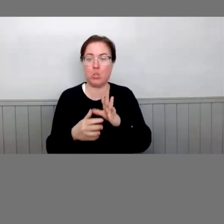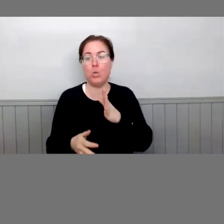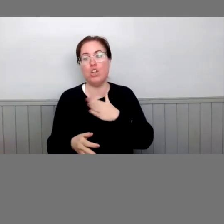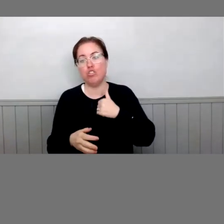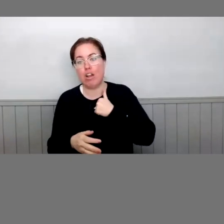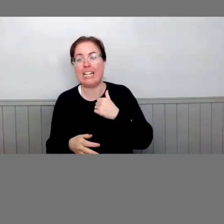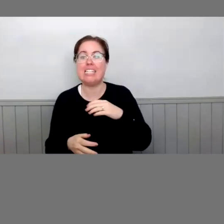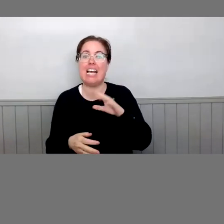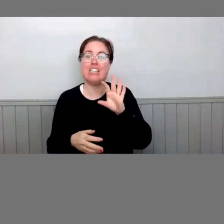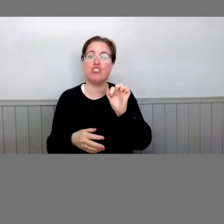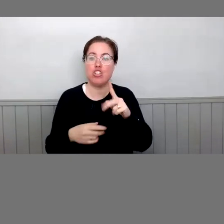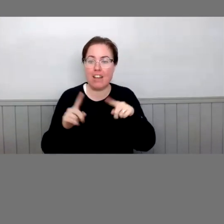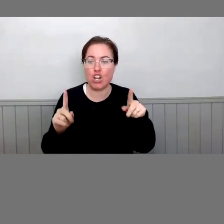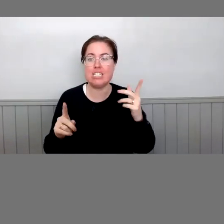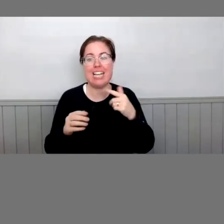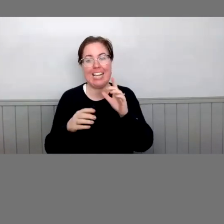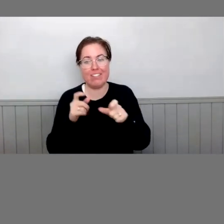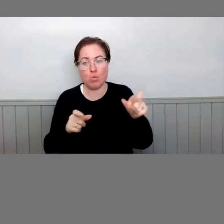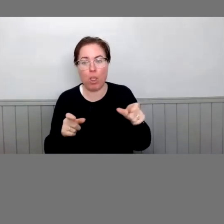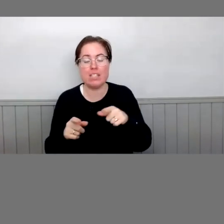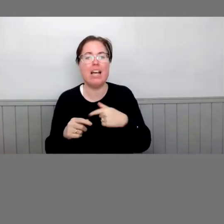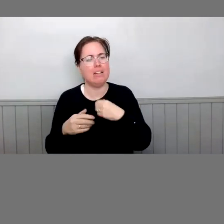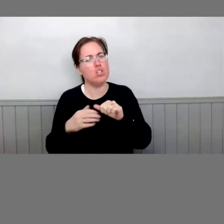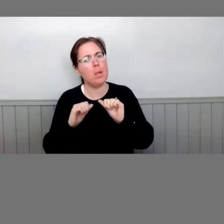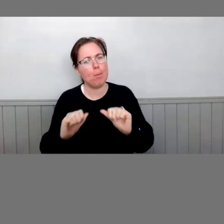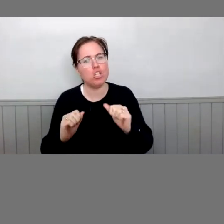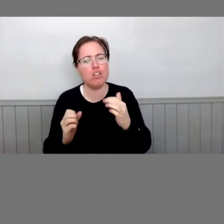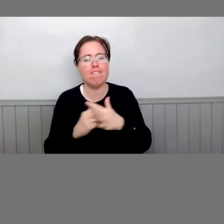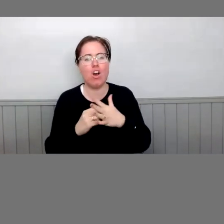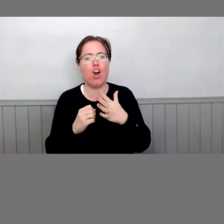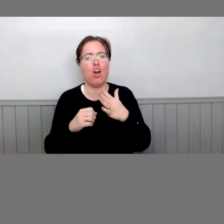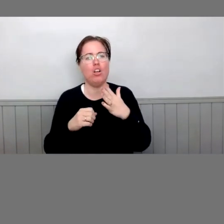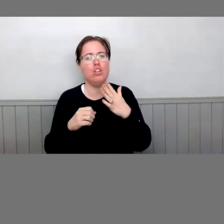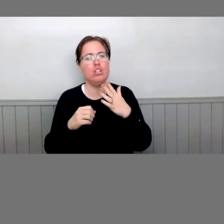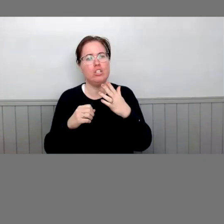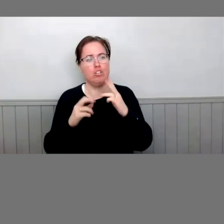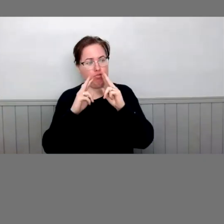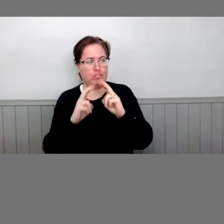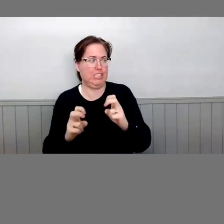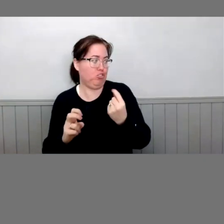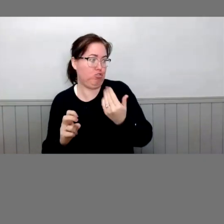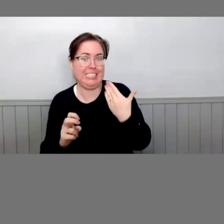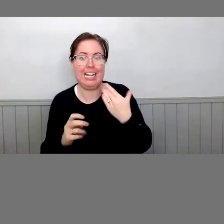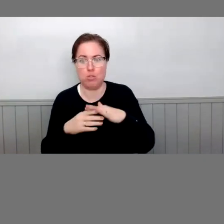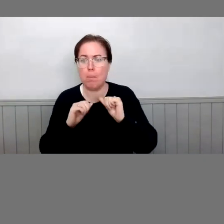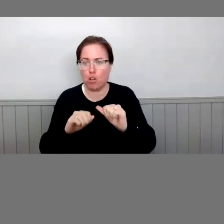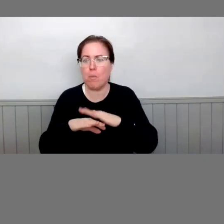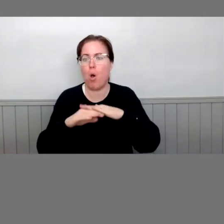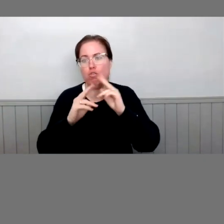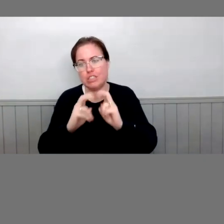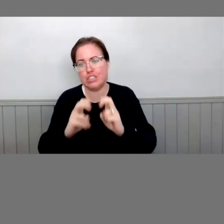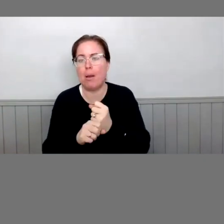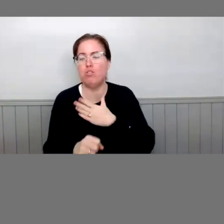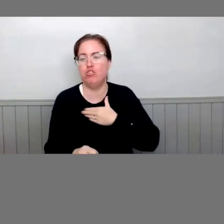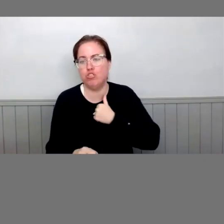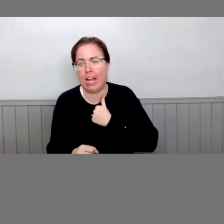individuals. And, I know that there has been a push around kind of research recently in the last number of years around kind of trans